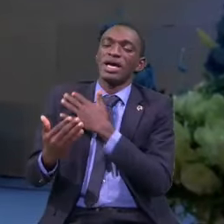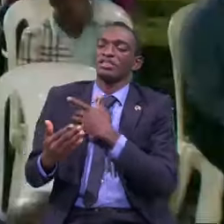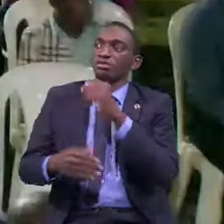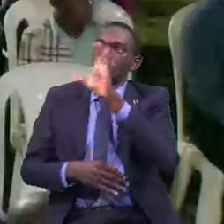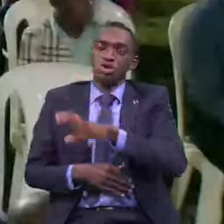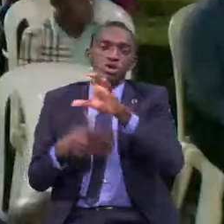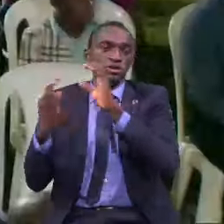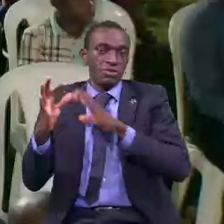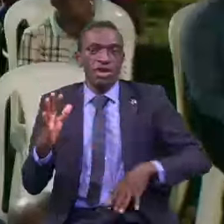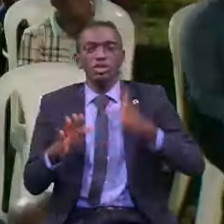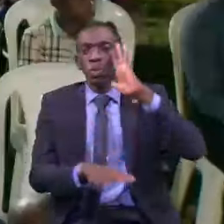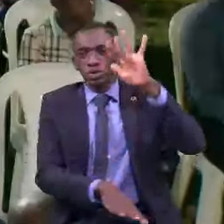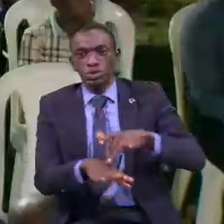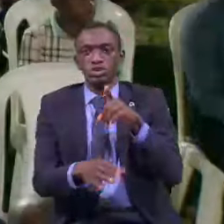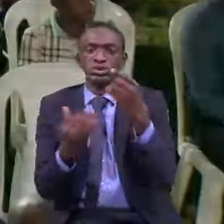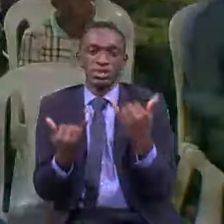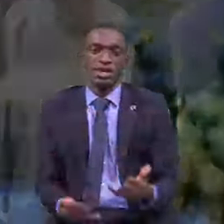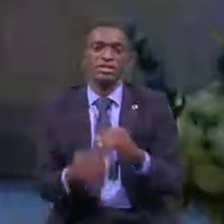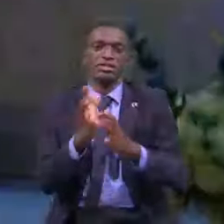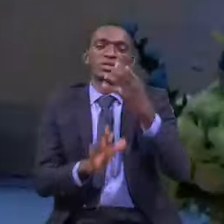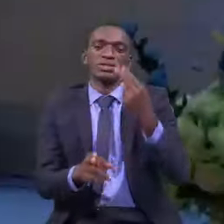you tonight.